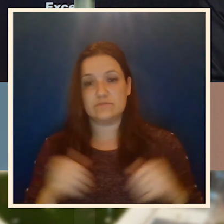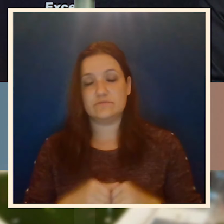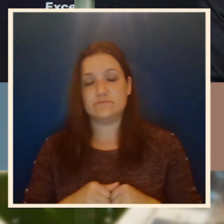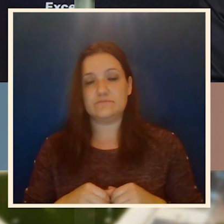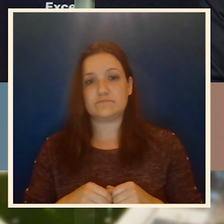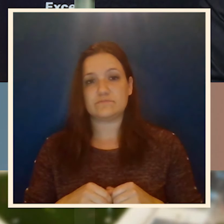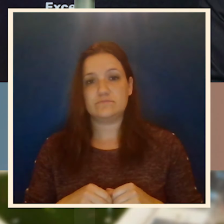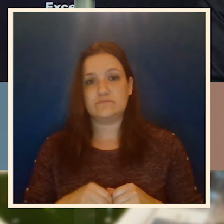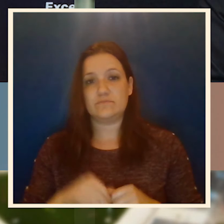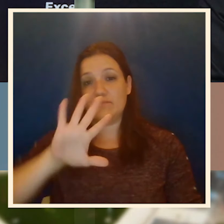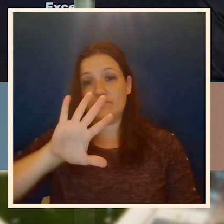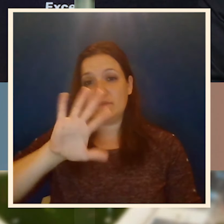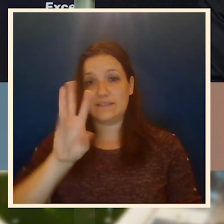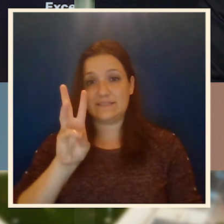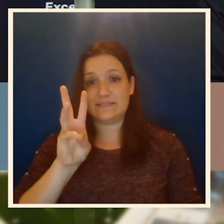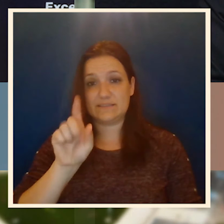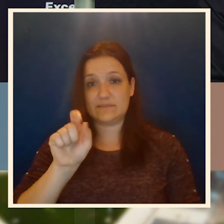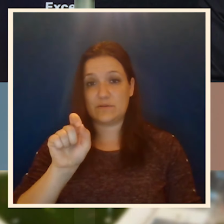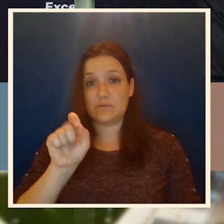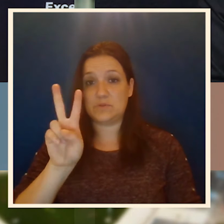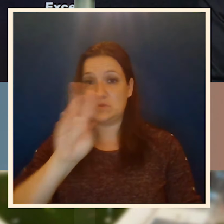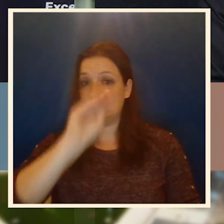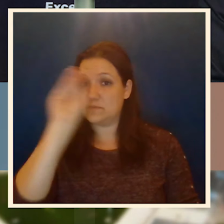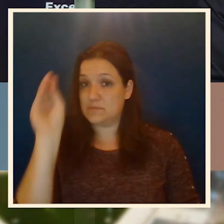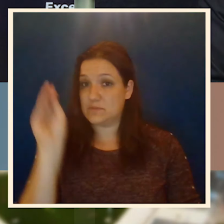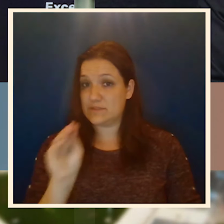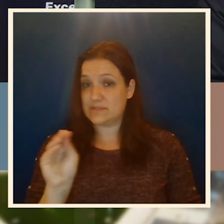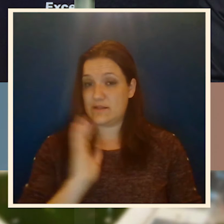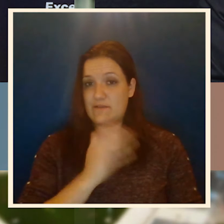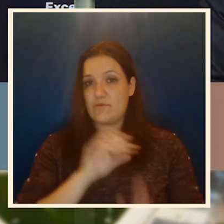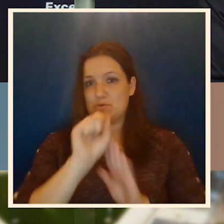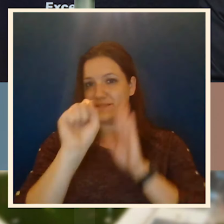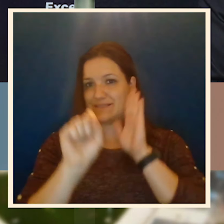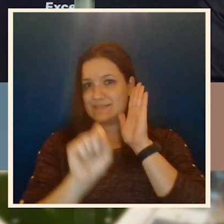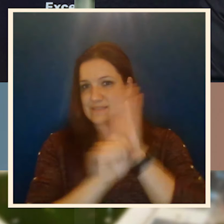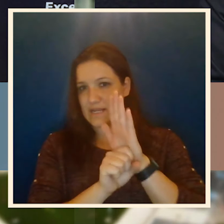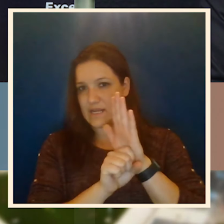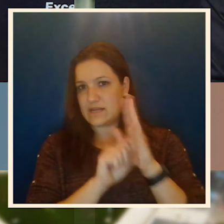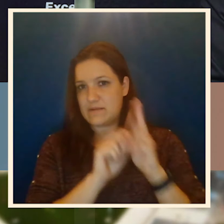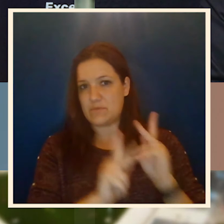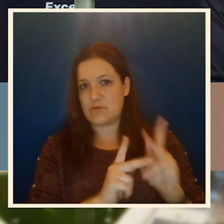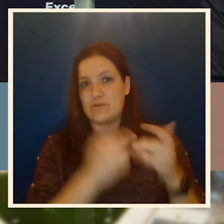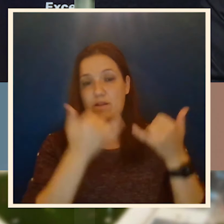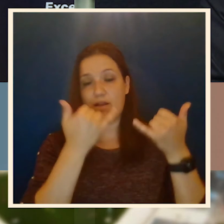been administered to California residents.